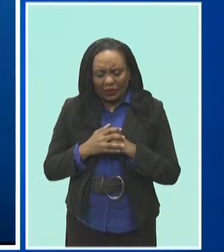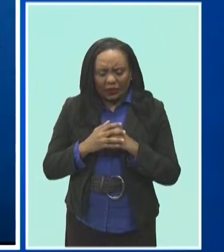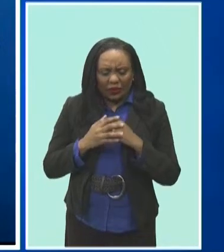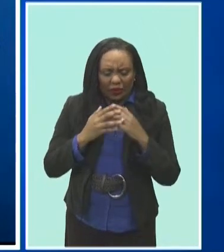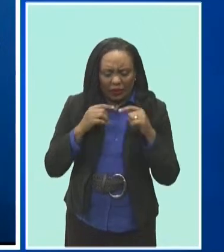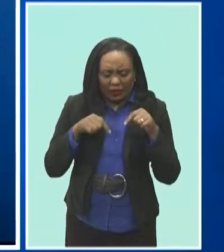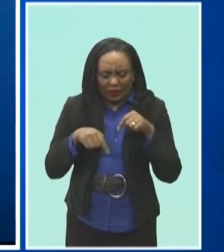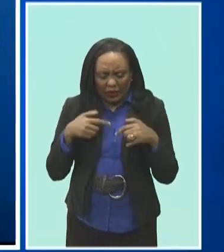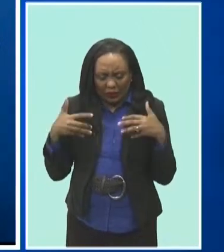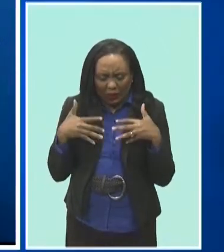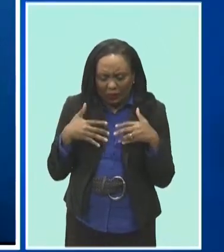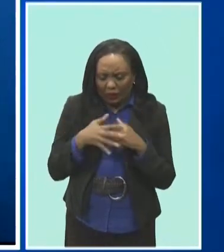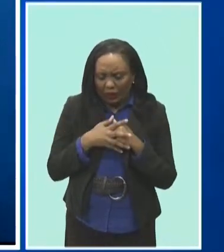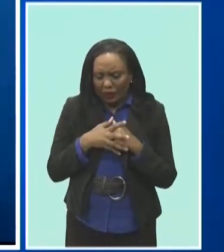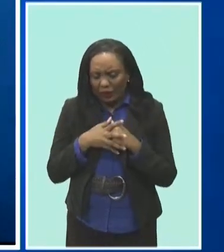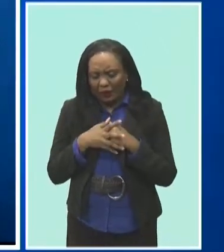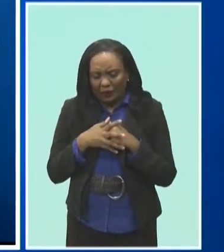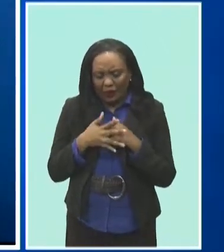It's just that